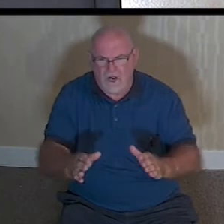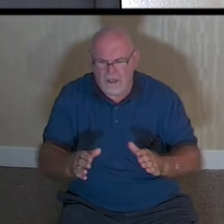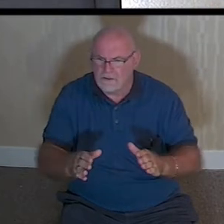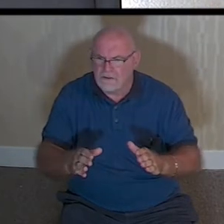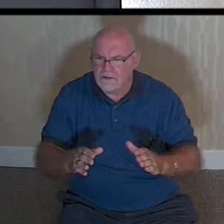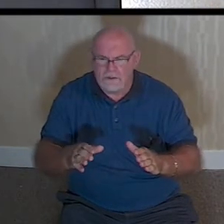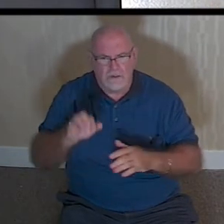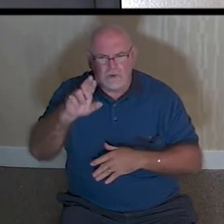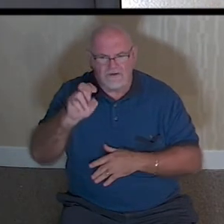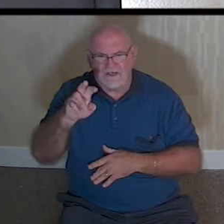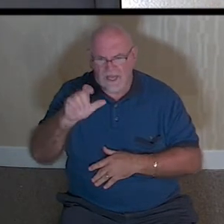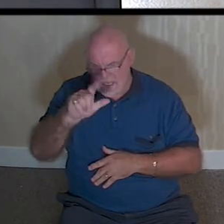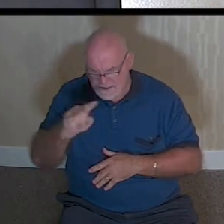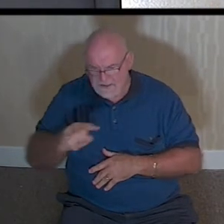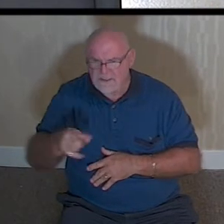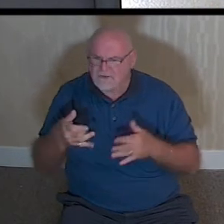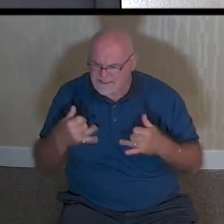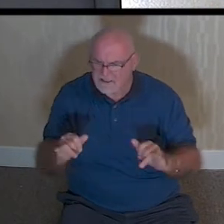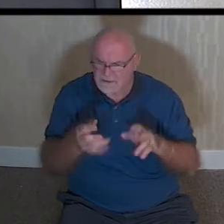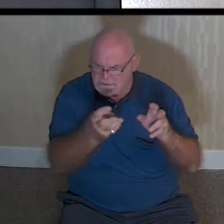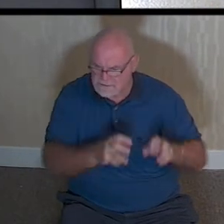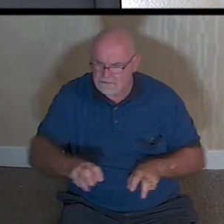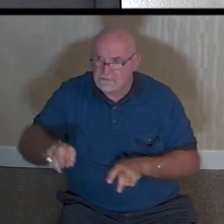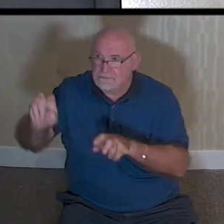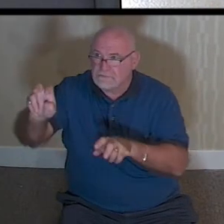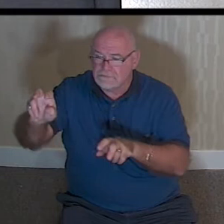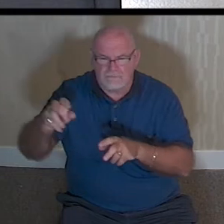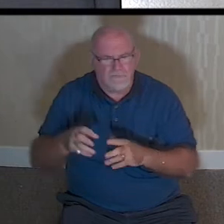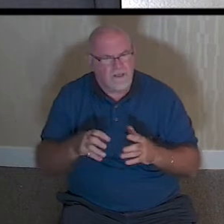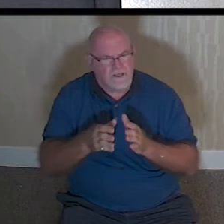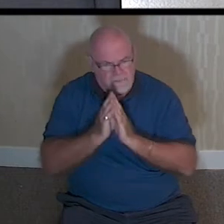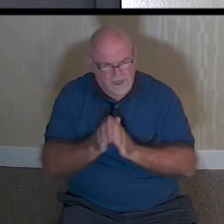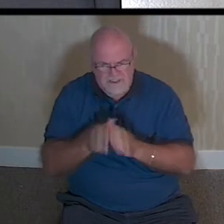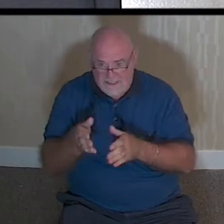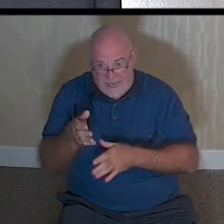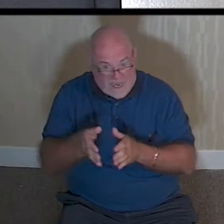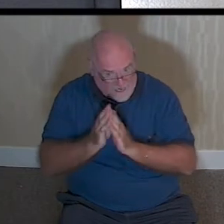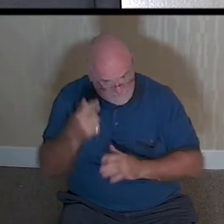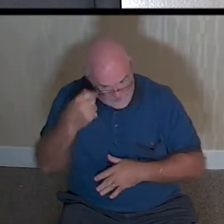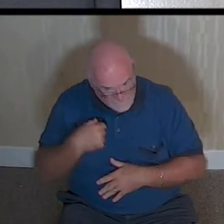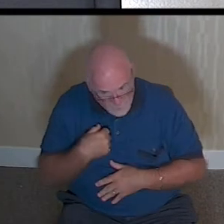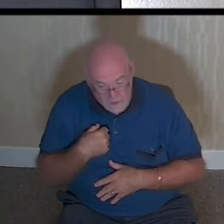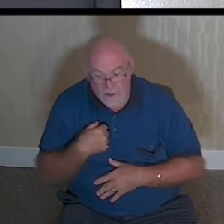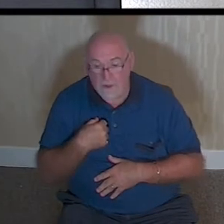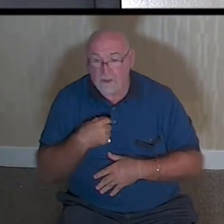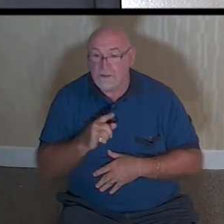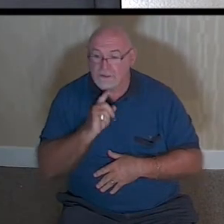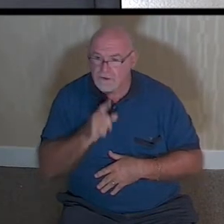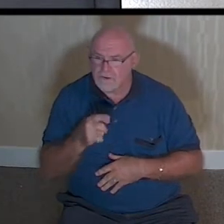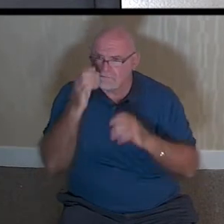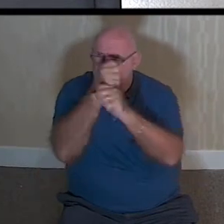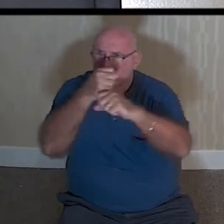still transitioning. And the prayer that Reverend Elizabeth asked for was to envision what her